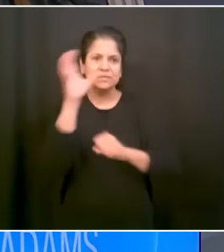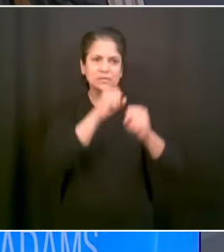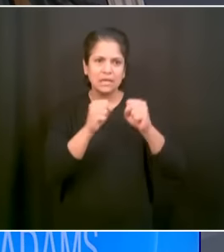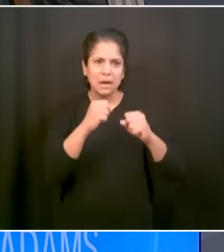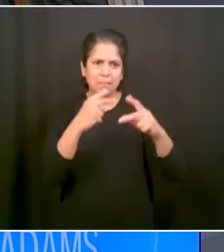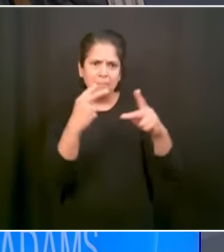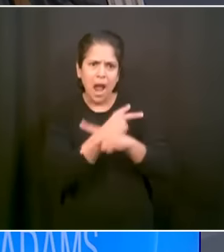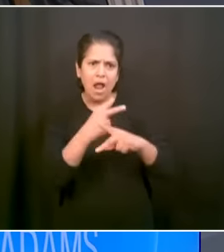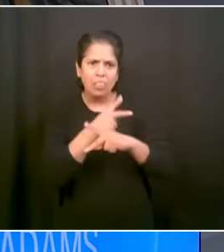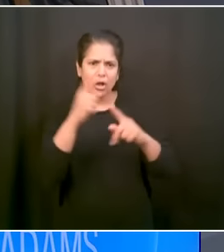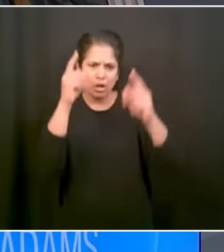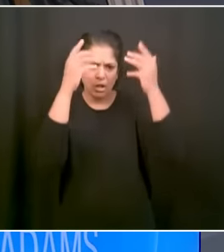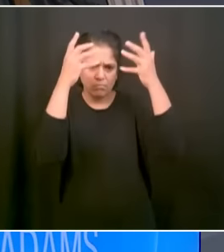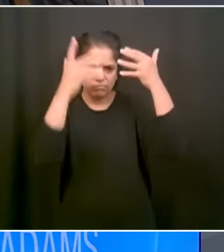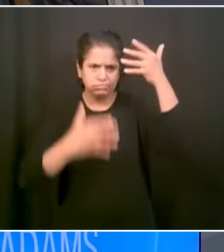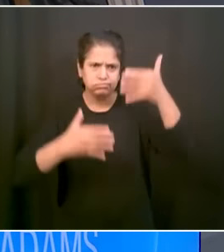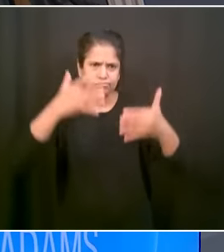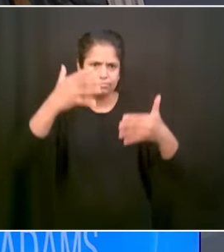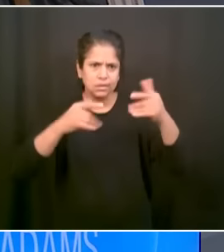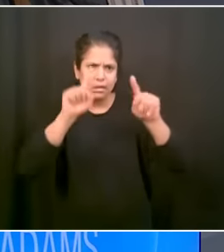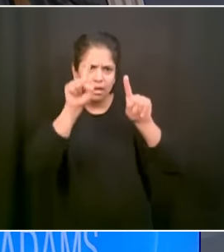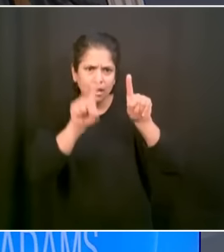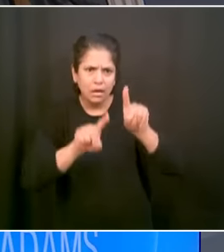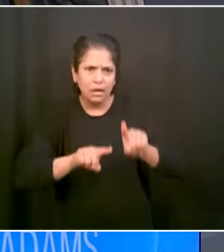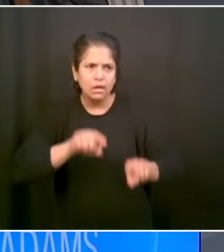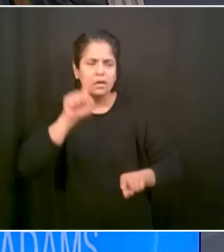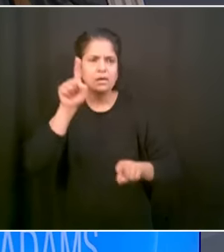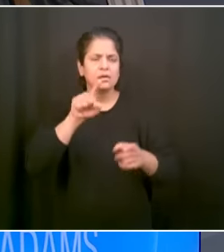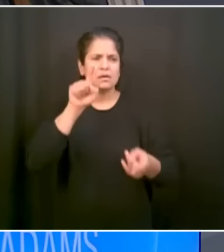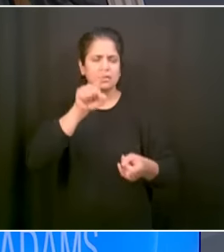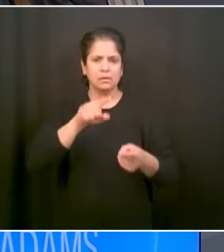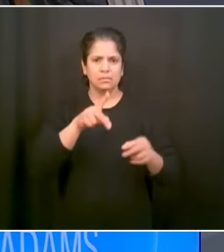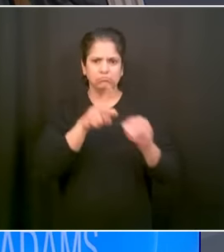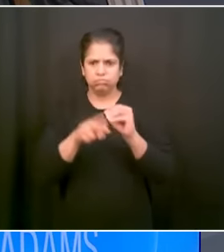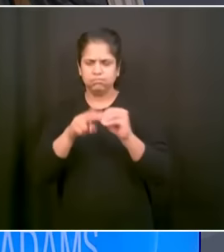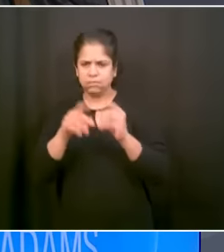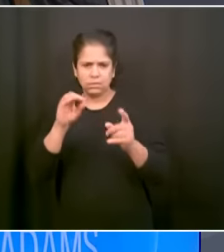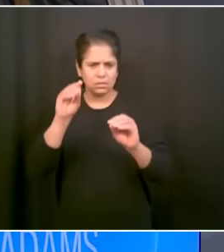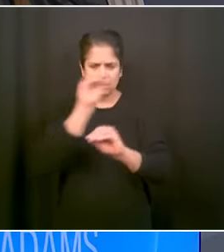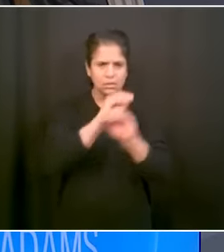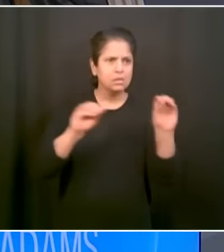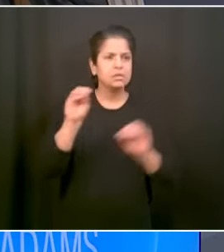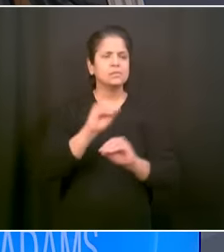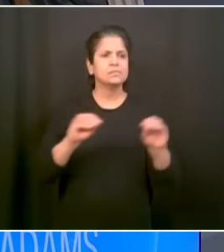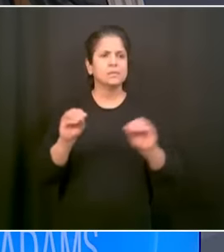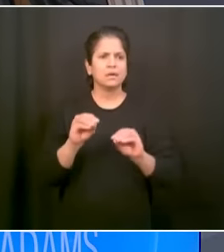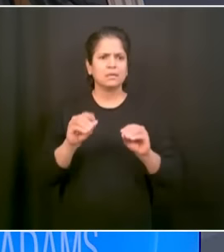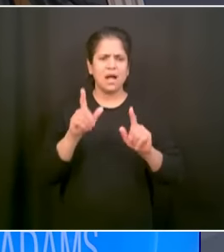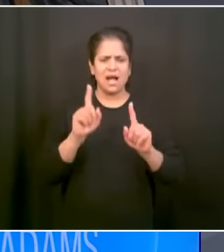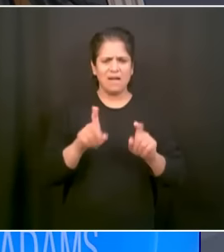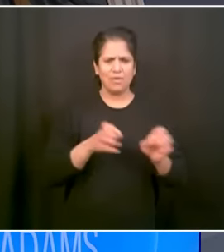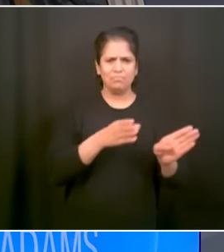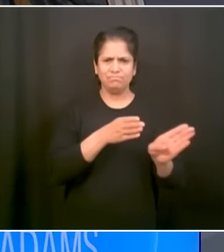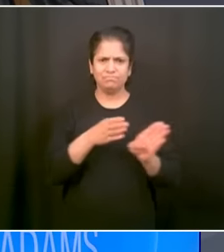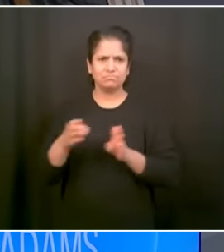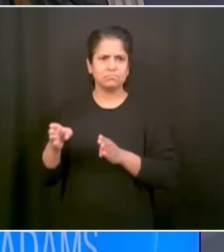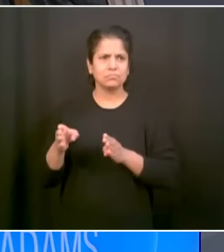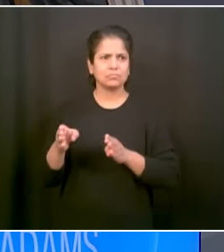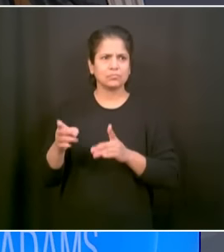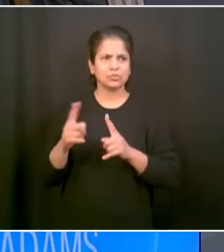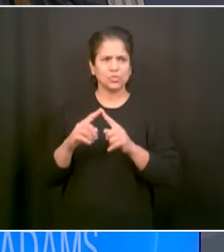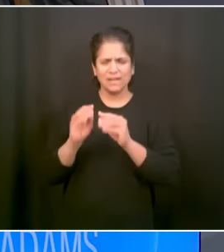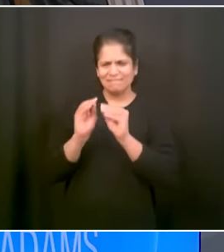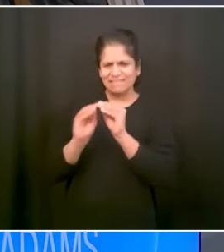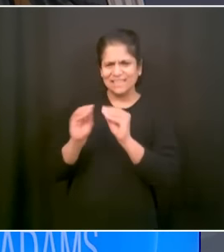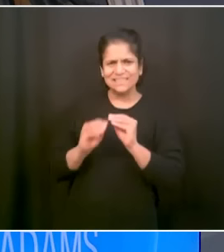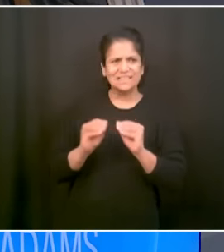ballooning spending for the comptroller's analysis. Do you plan to accurately reflect those costs in the preliminary budget? And would